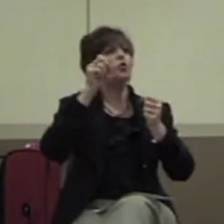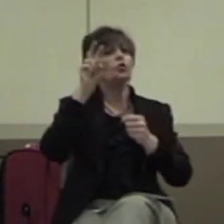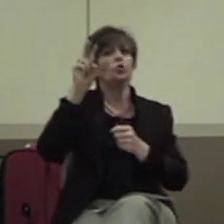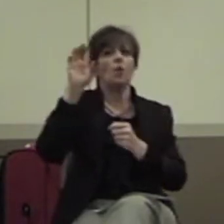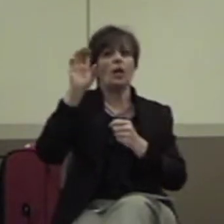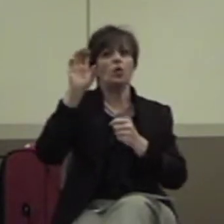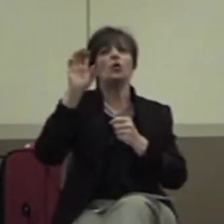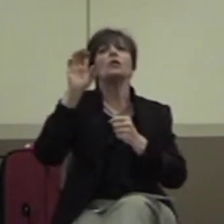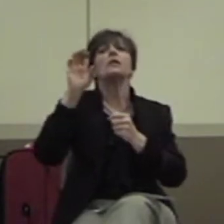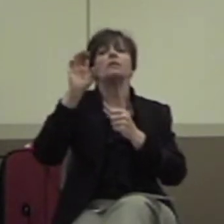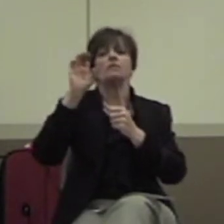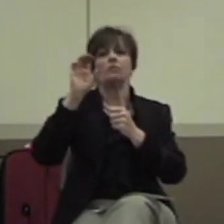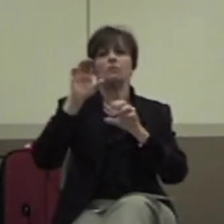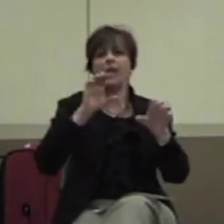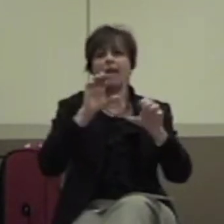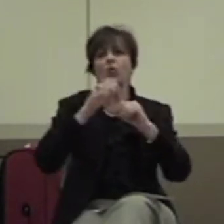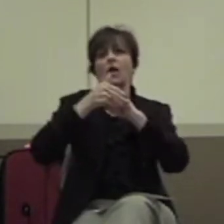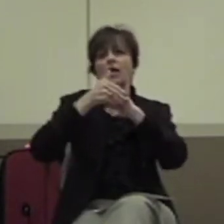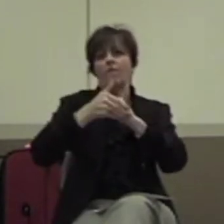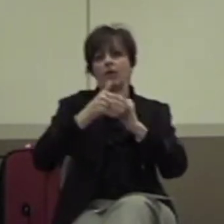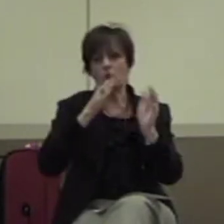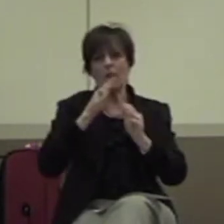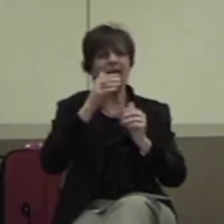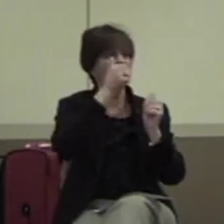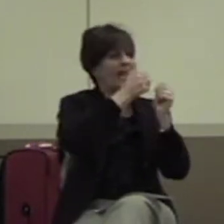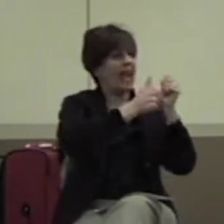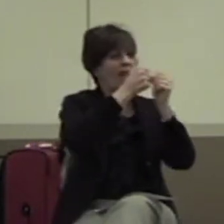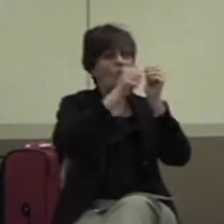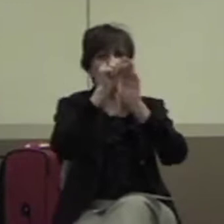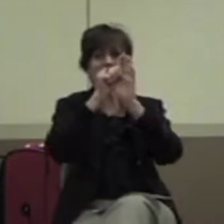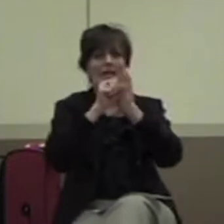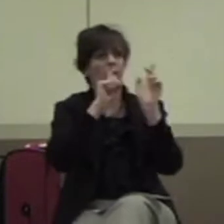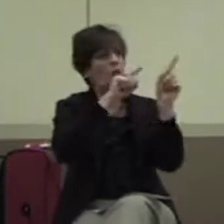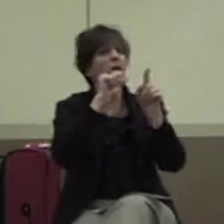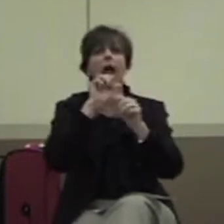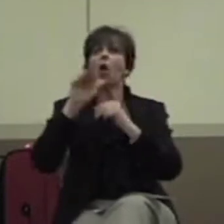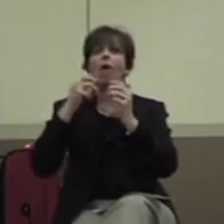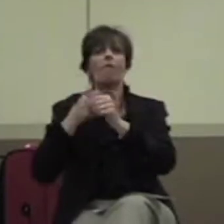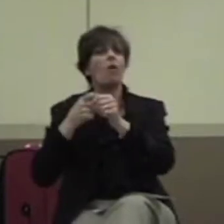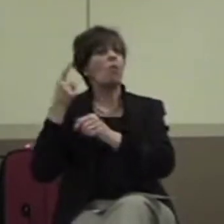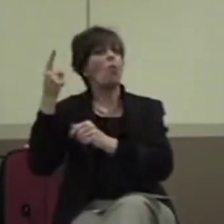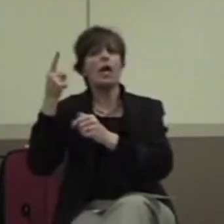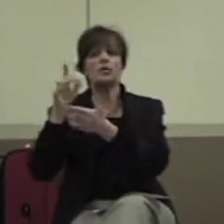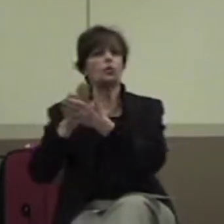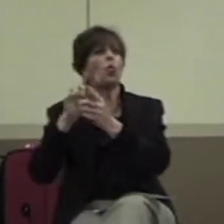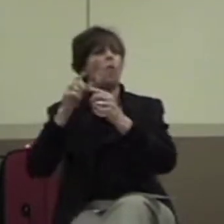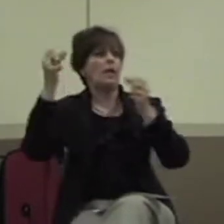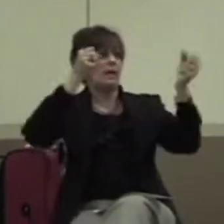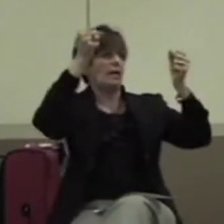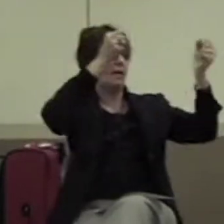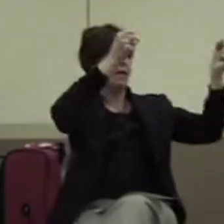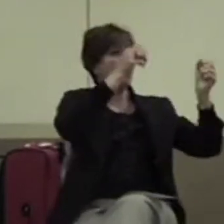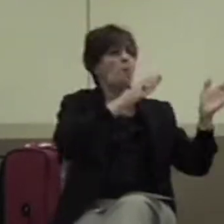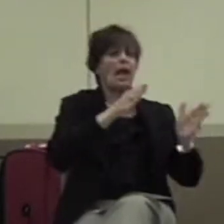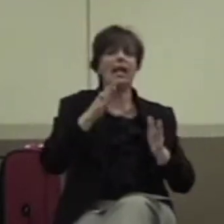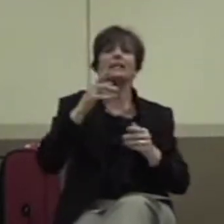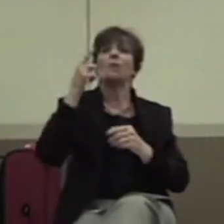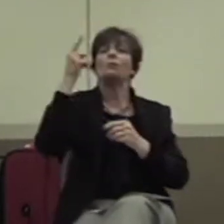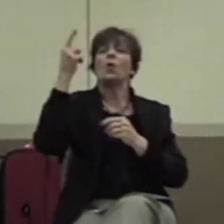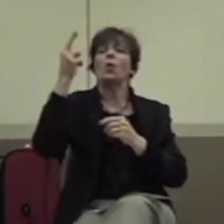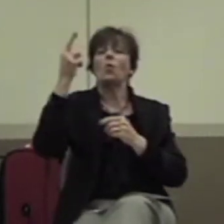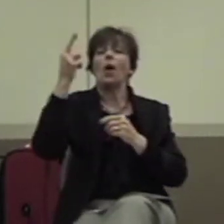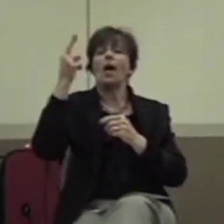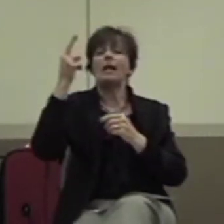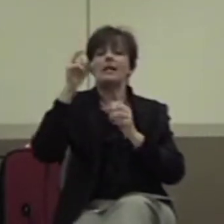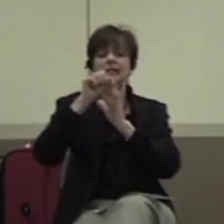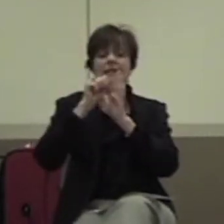intervention plans in every single state that we went to, not all from one school, but 200 behavior intervention plans. One of the states